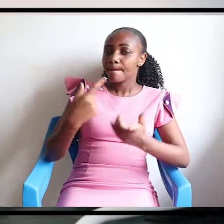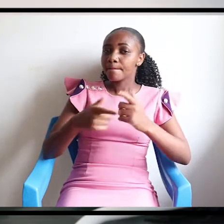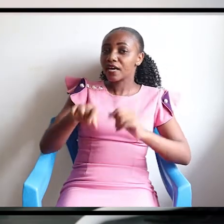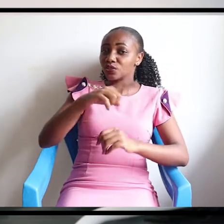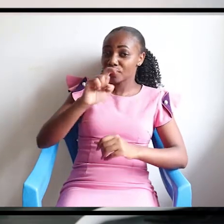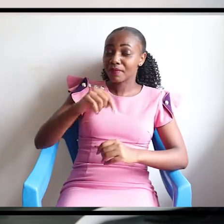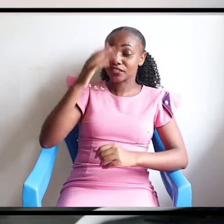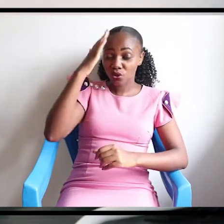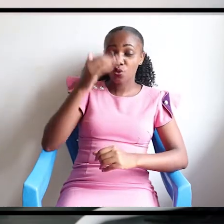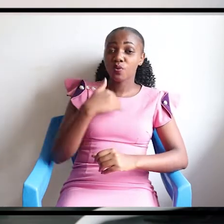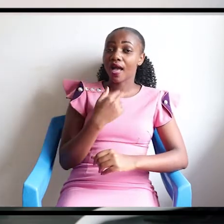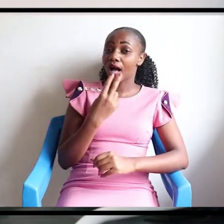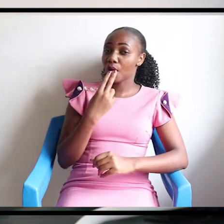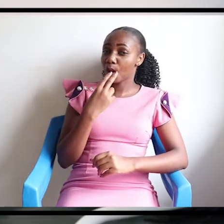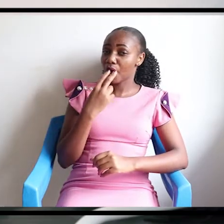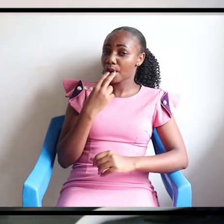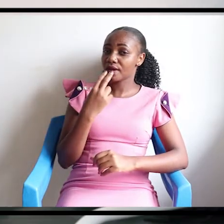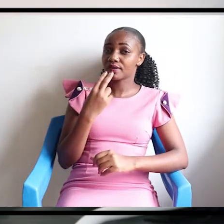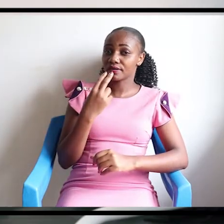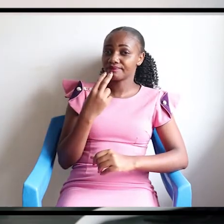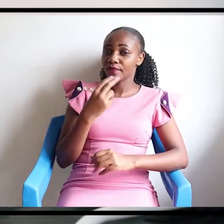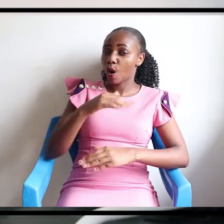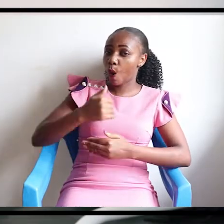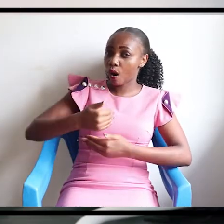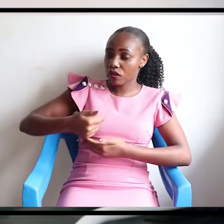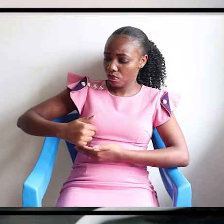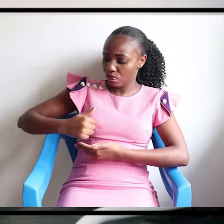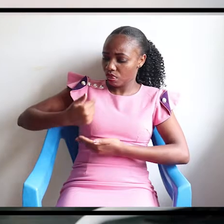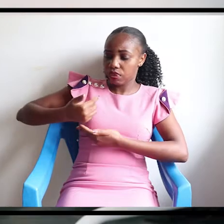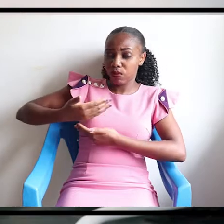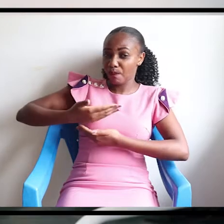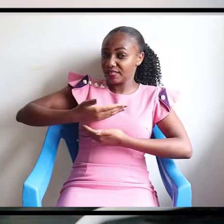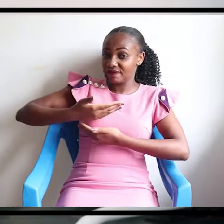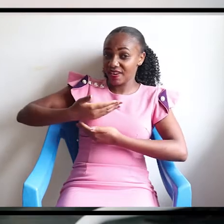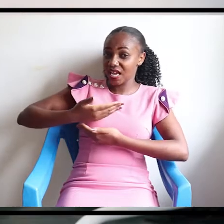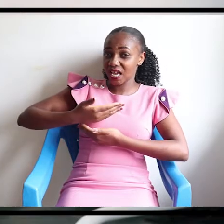have the lactating pills, the breastfeeding, mothers who are